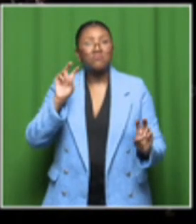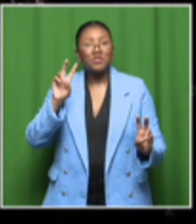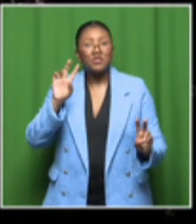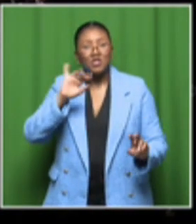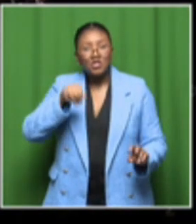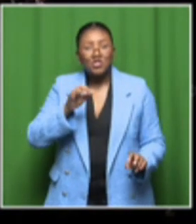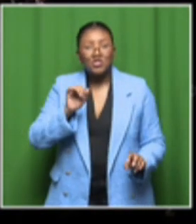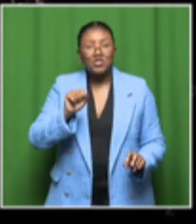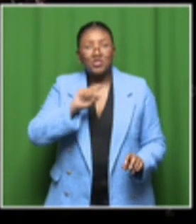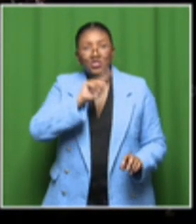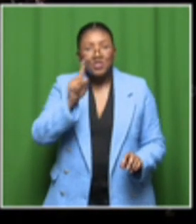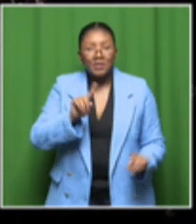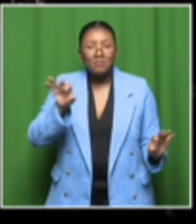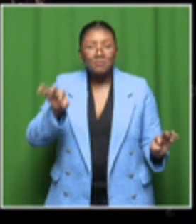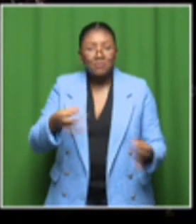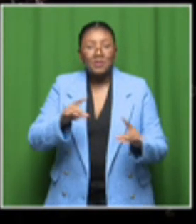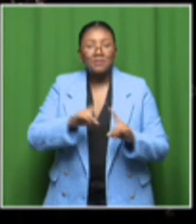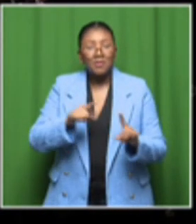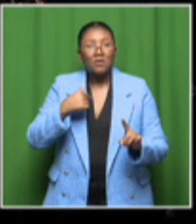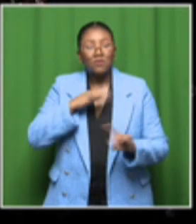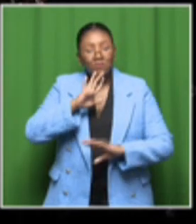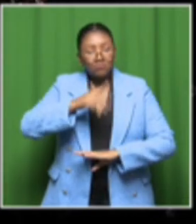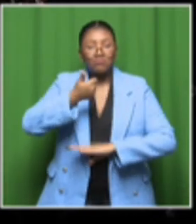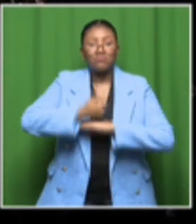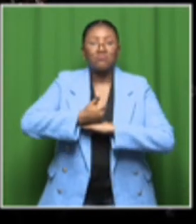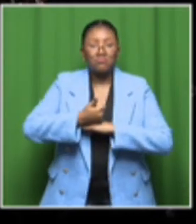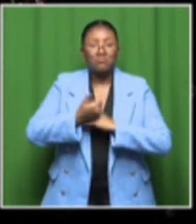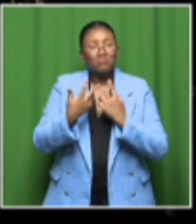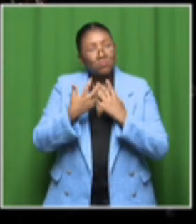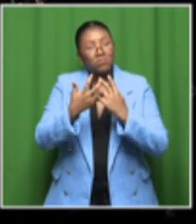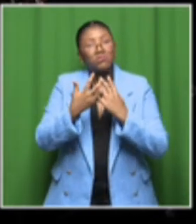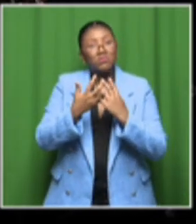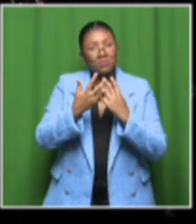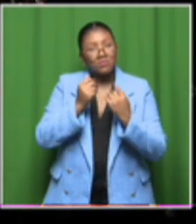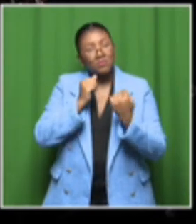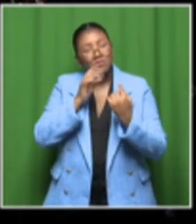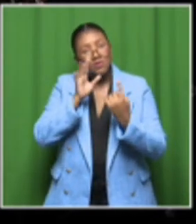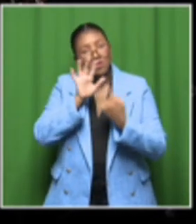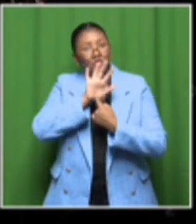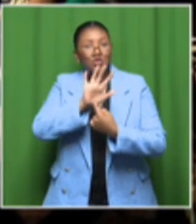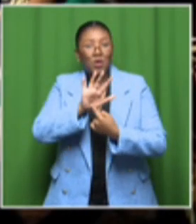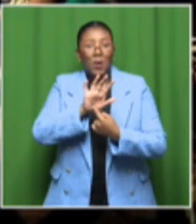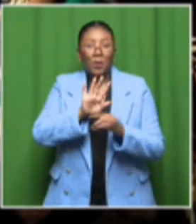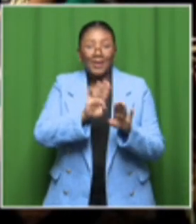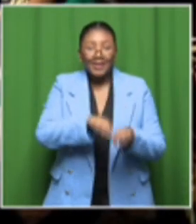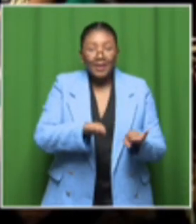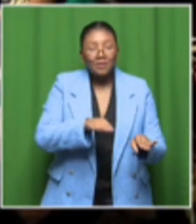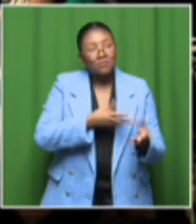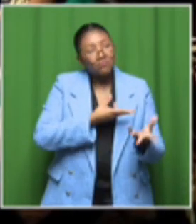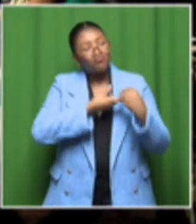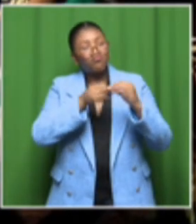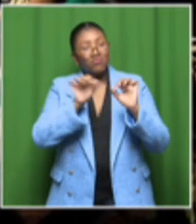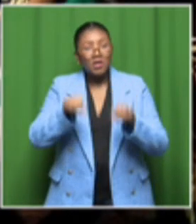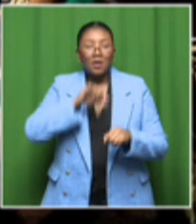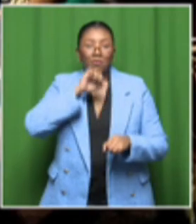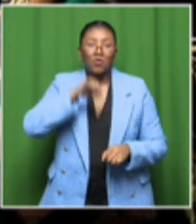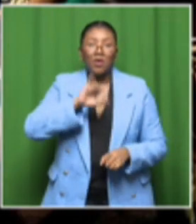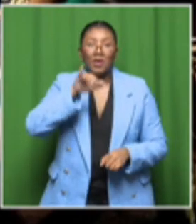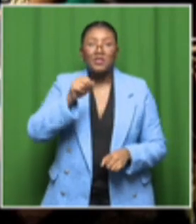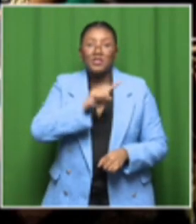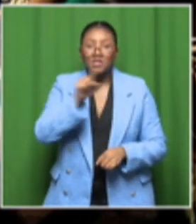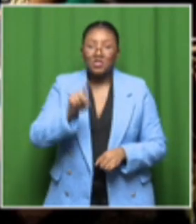just, we created this platform just to highlight that, for people. So managing those perceptions, what remains